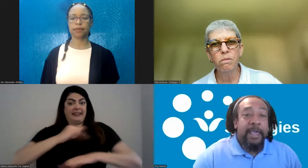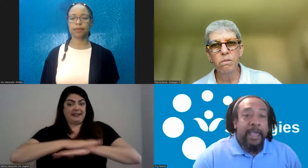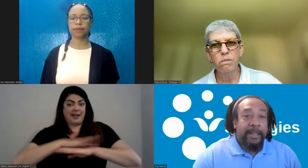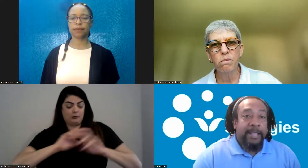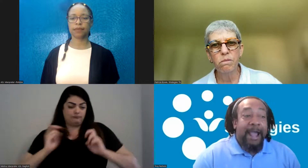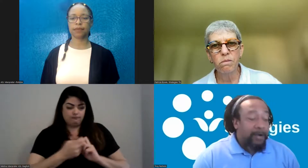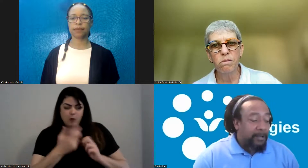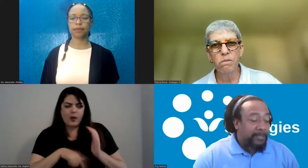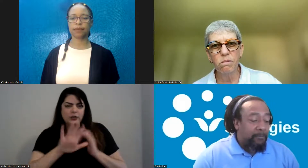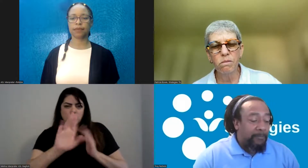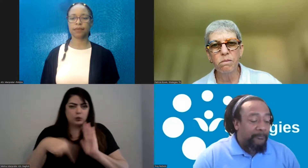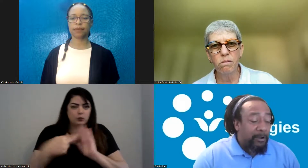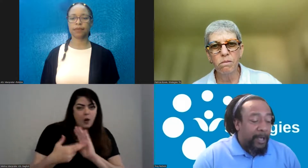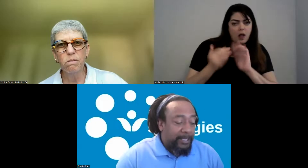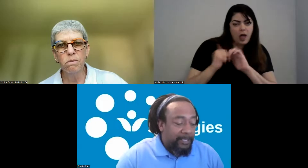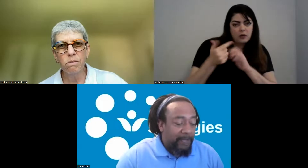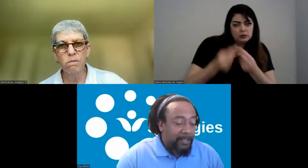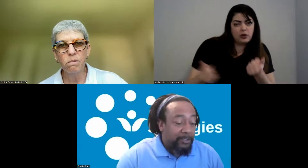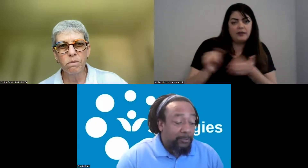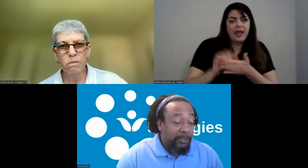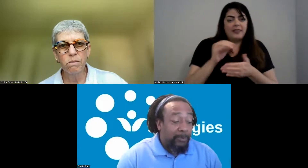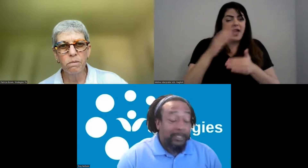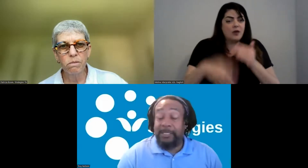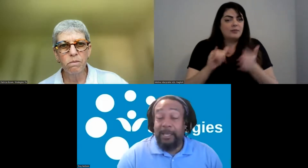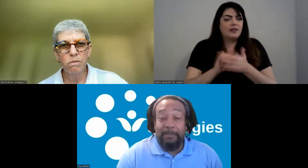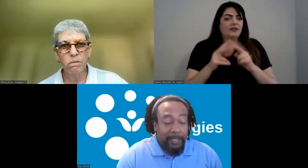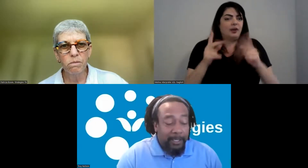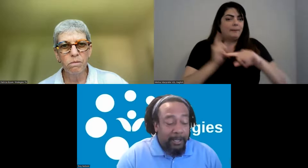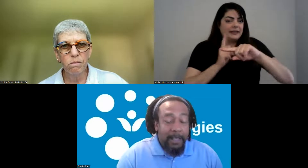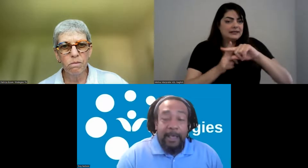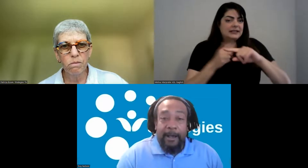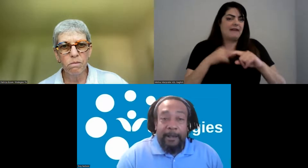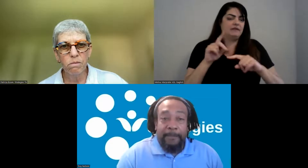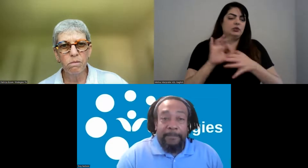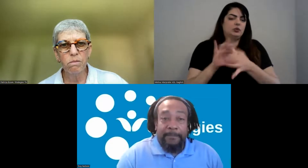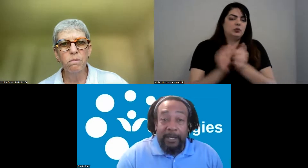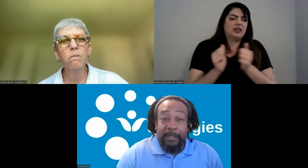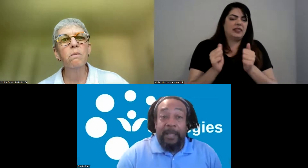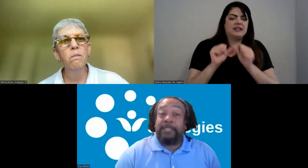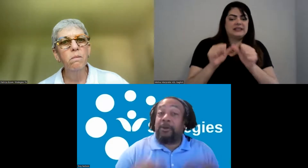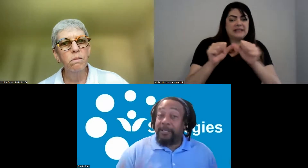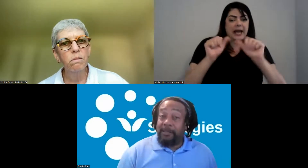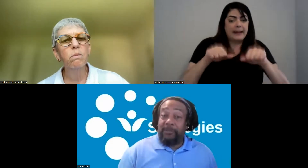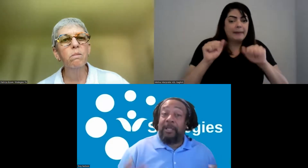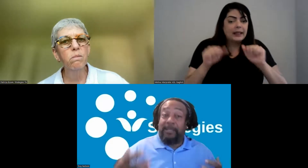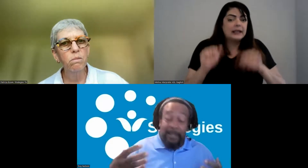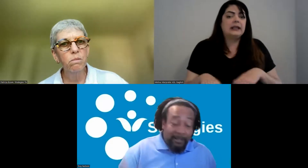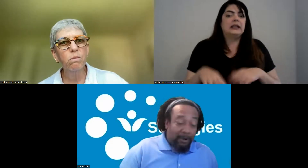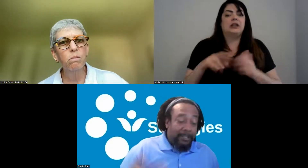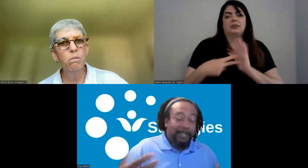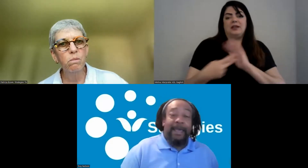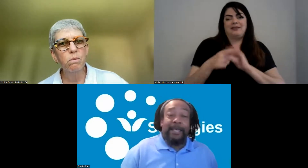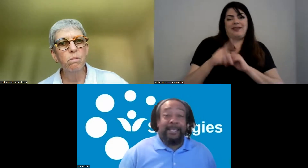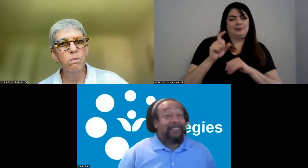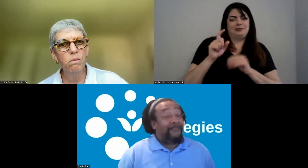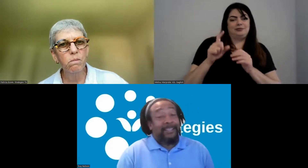it? And the outcomes that were very positive had to do with both sustainability, meaning they started something that